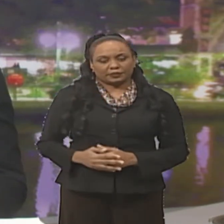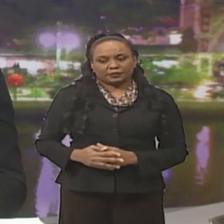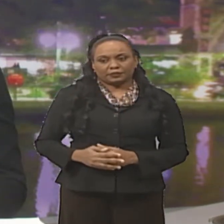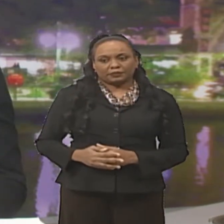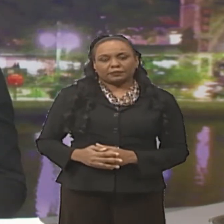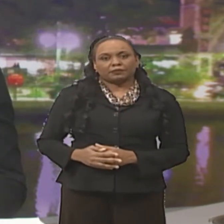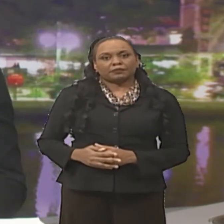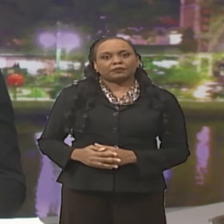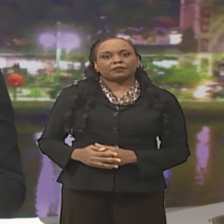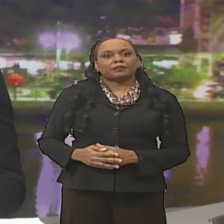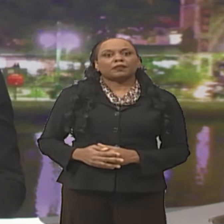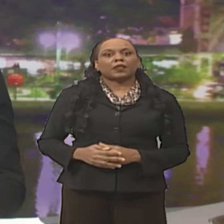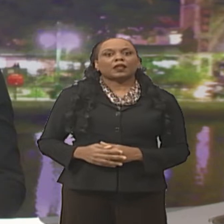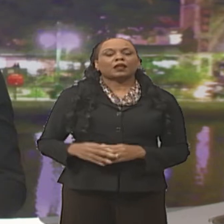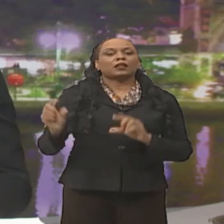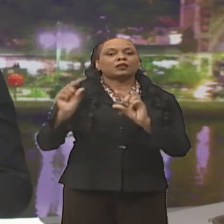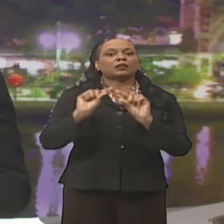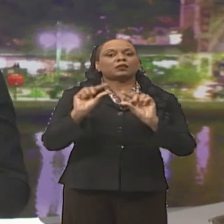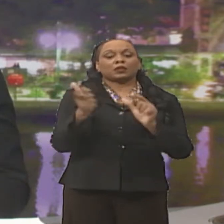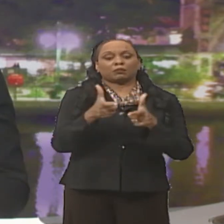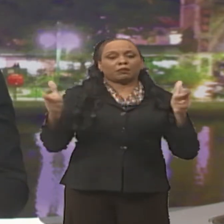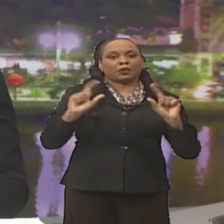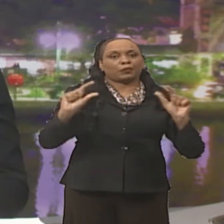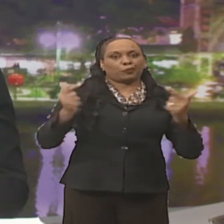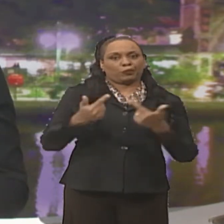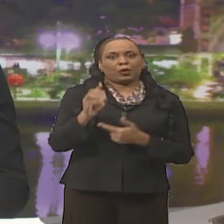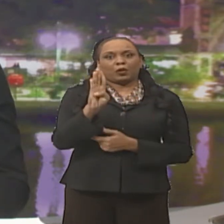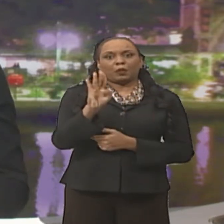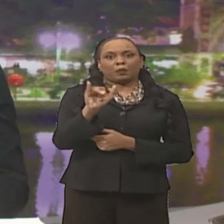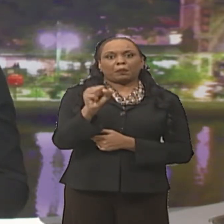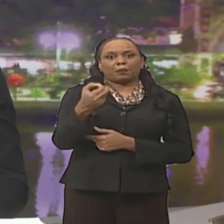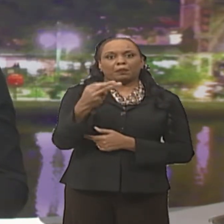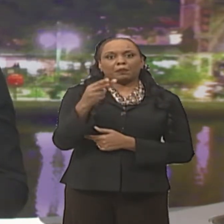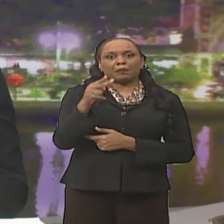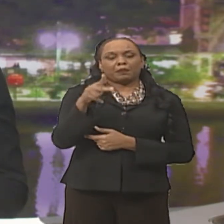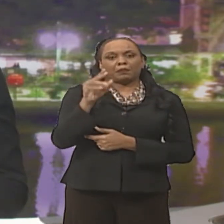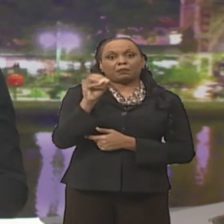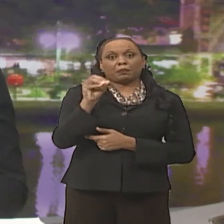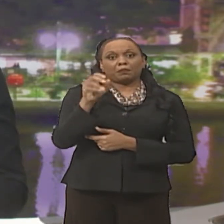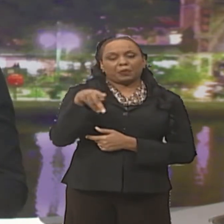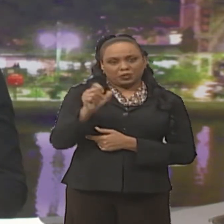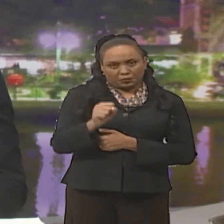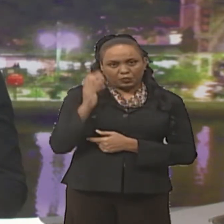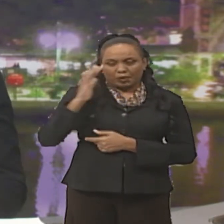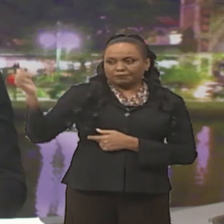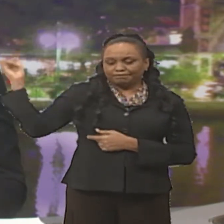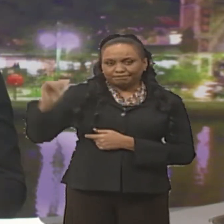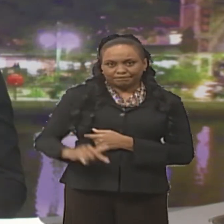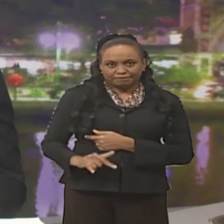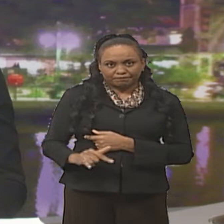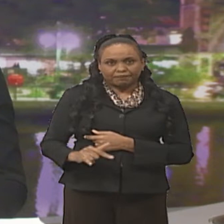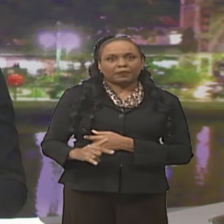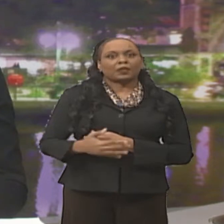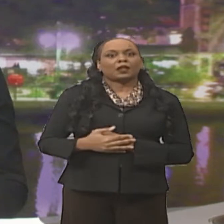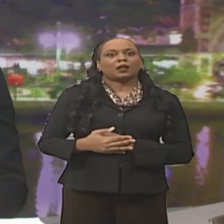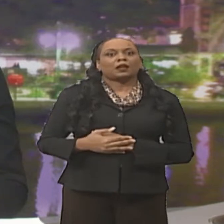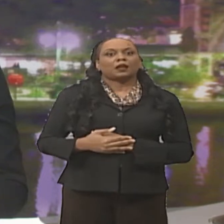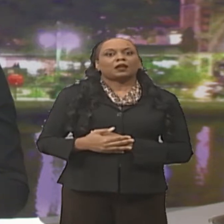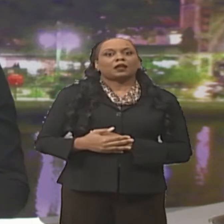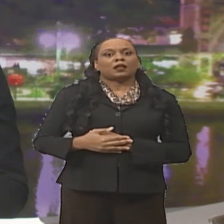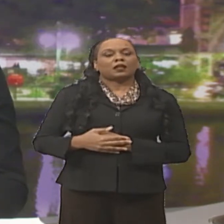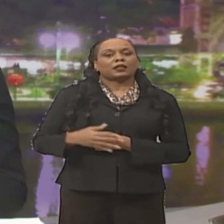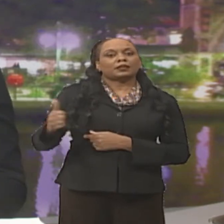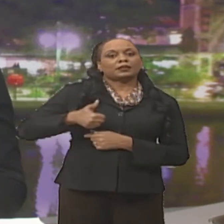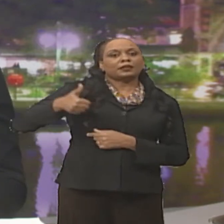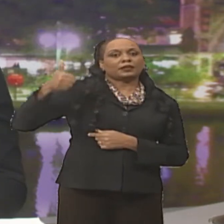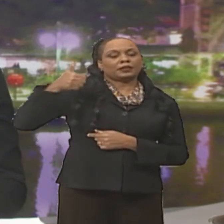will be in Barbados for a meeting with the local synod early next month. Their intention to visit was communicated by Senior Bishop Errol Brooks.